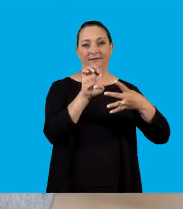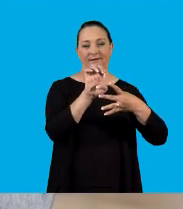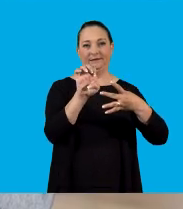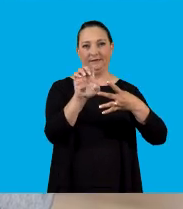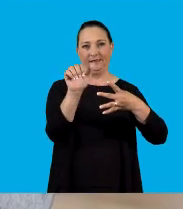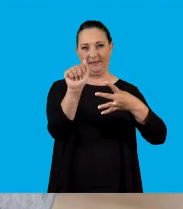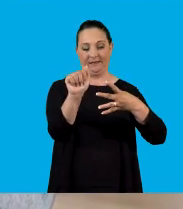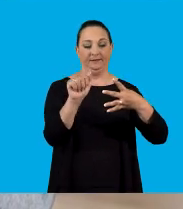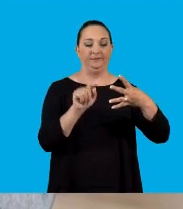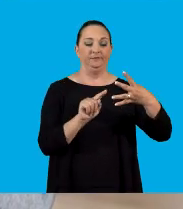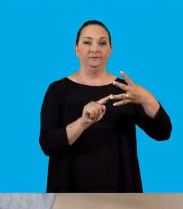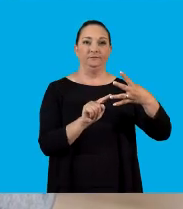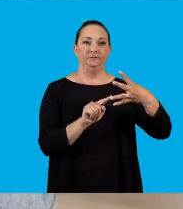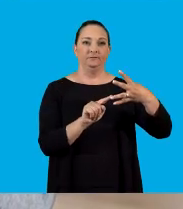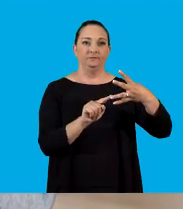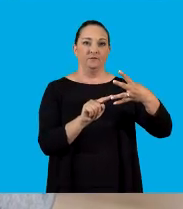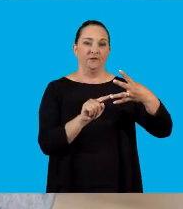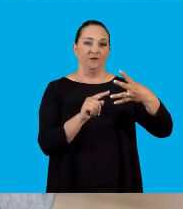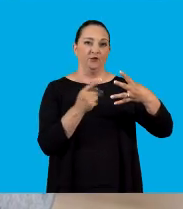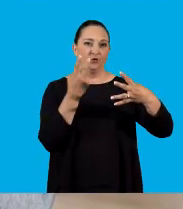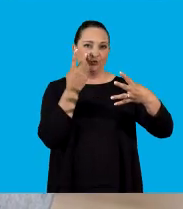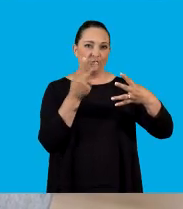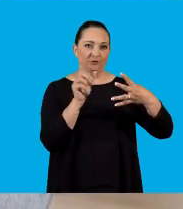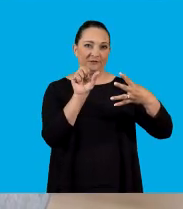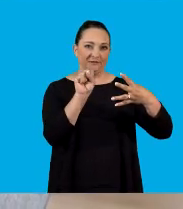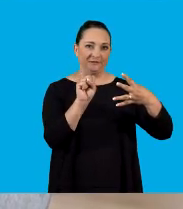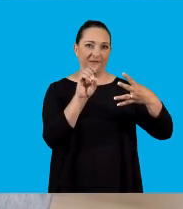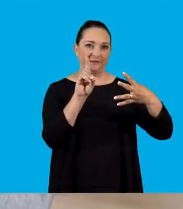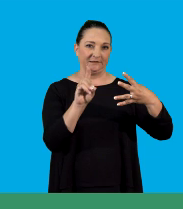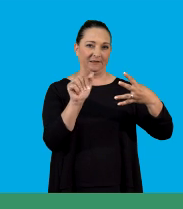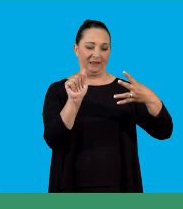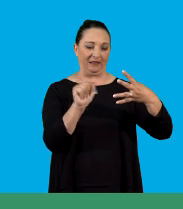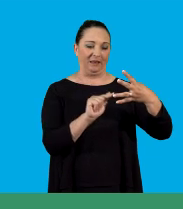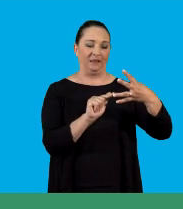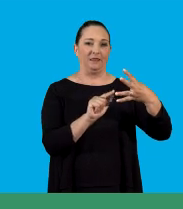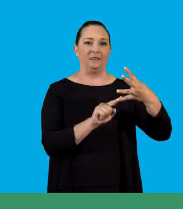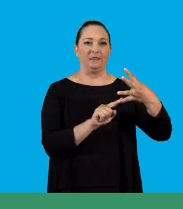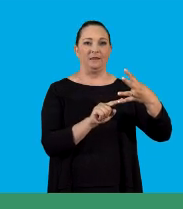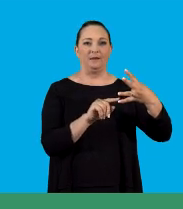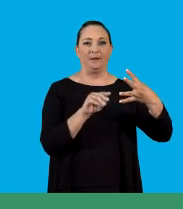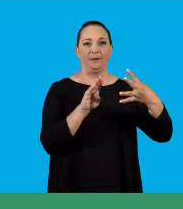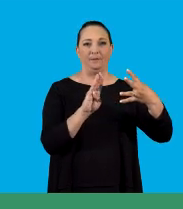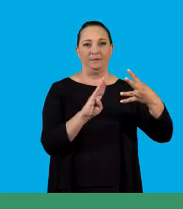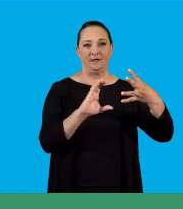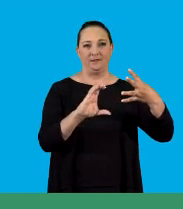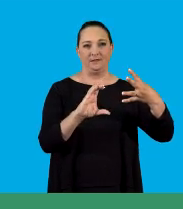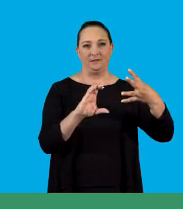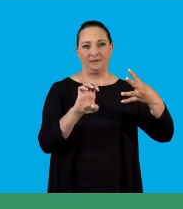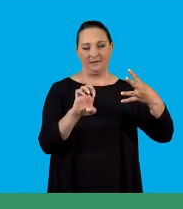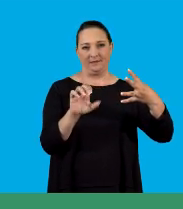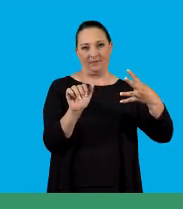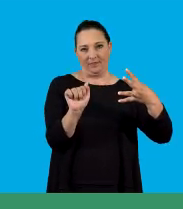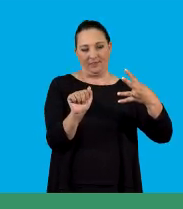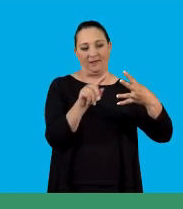Employment Equity Act. We looked at the Skills Development Act. And finally, we looked at the Basic